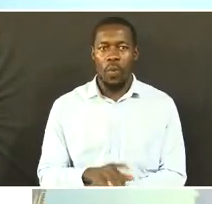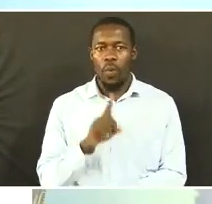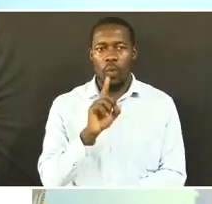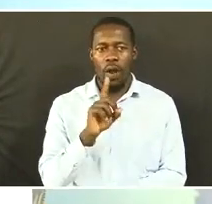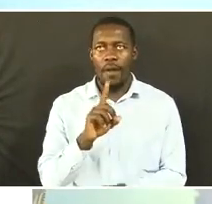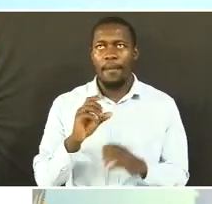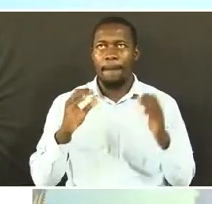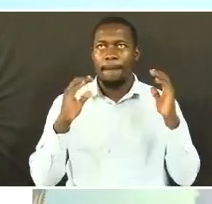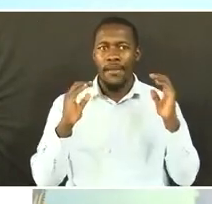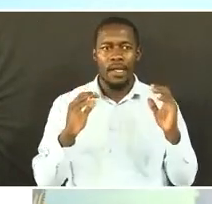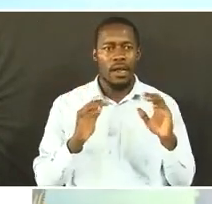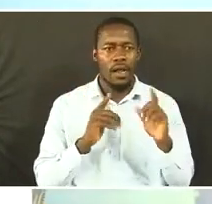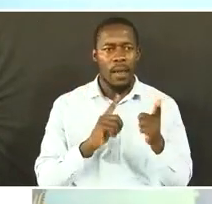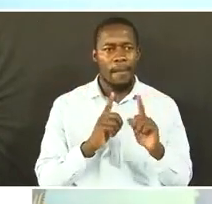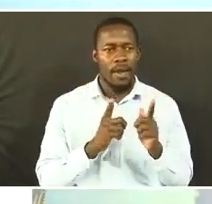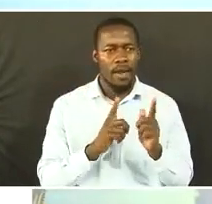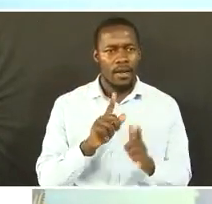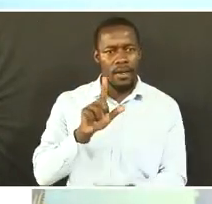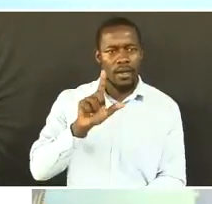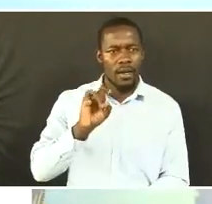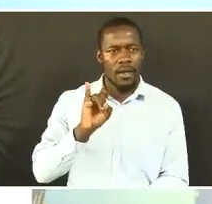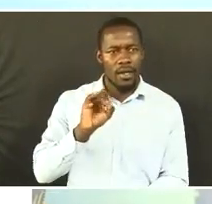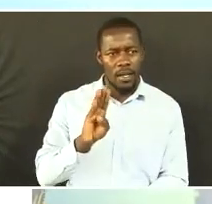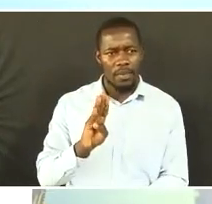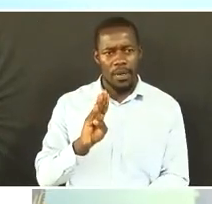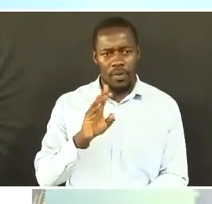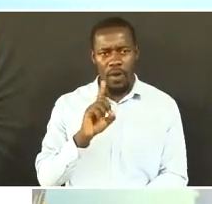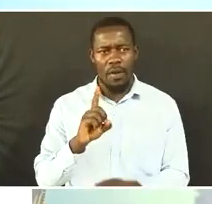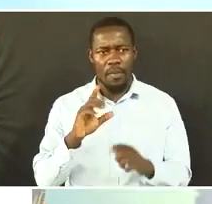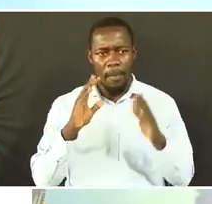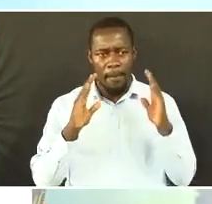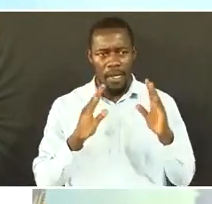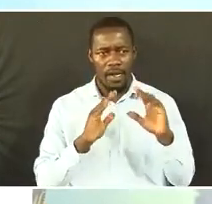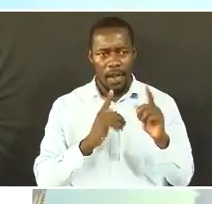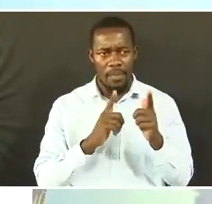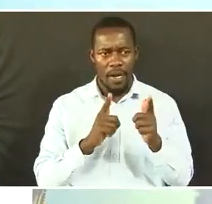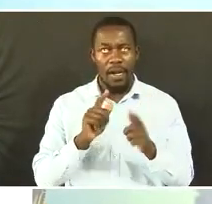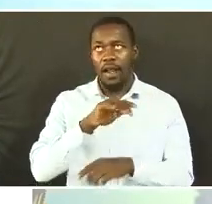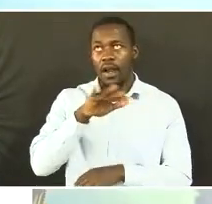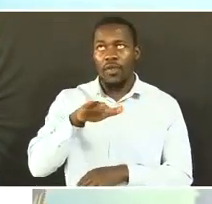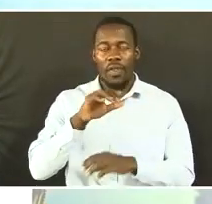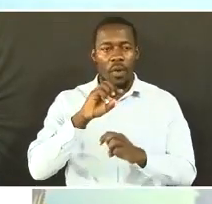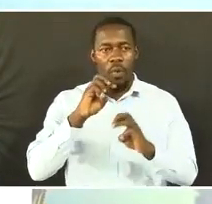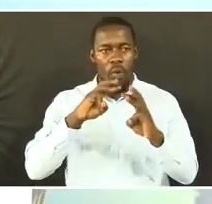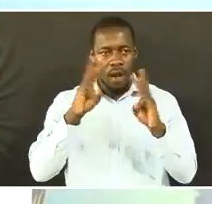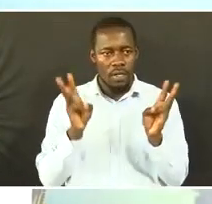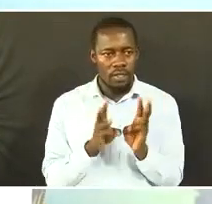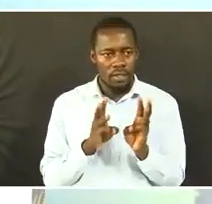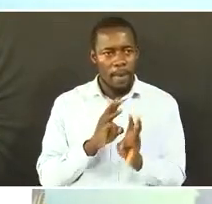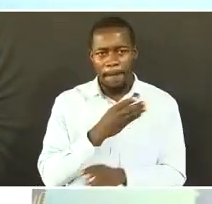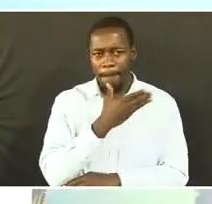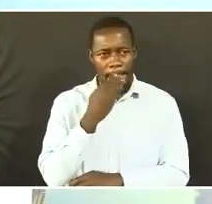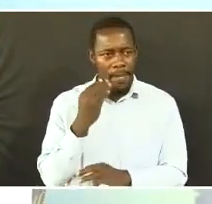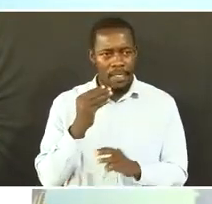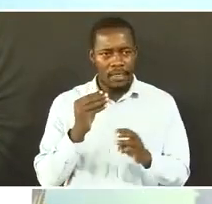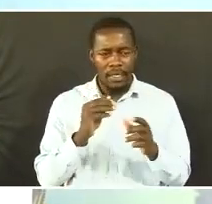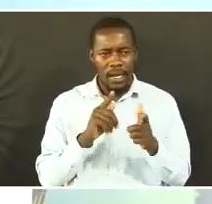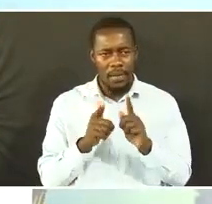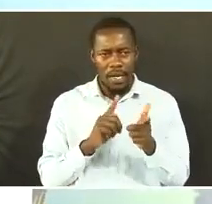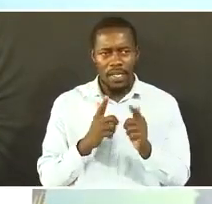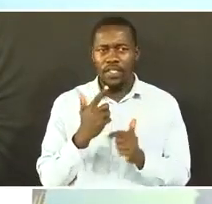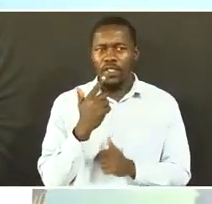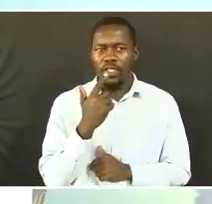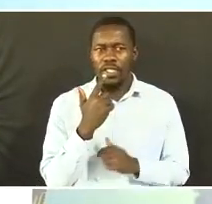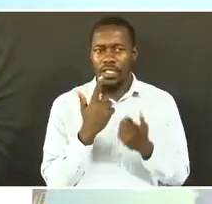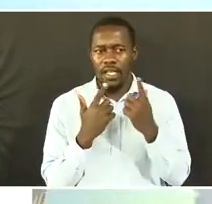biggest libraries that our world knows today, writes of this book and says that it is the best biography on the life of Jesus.